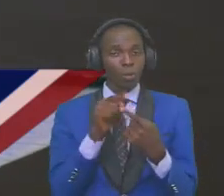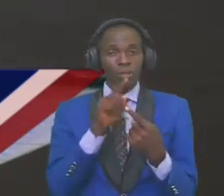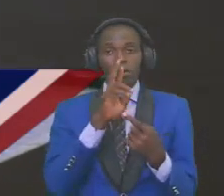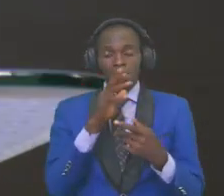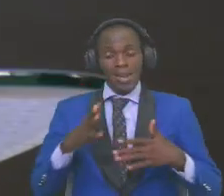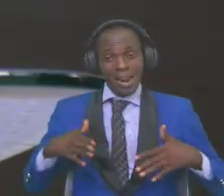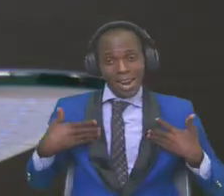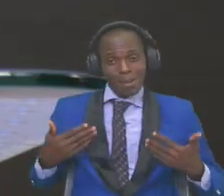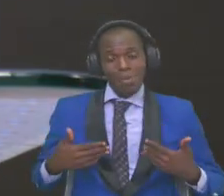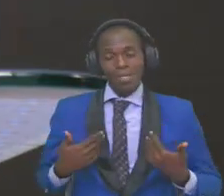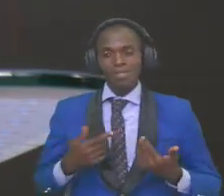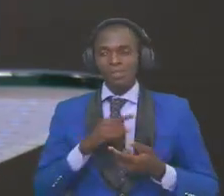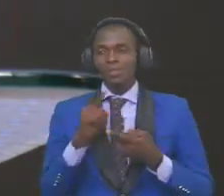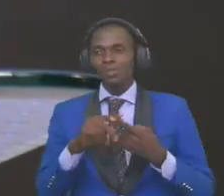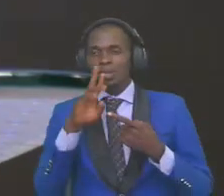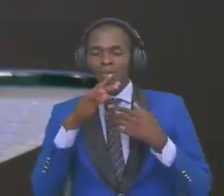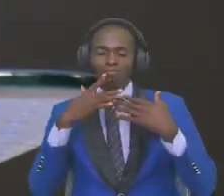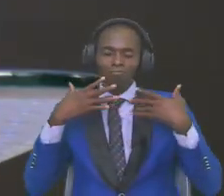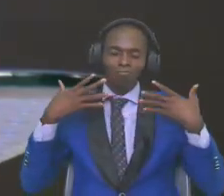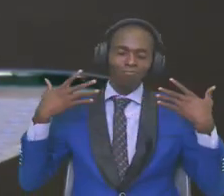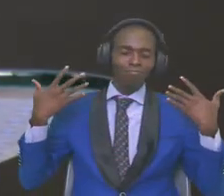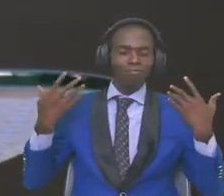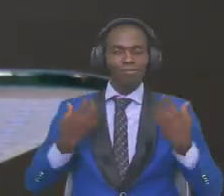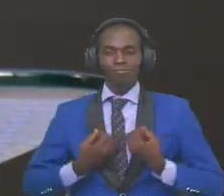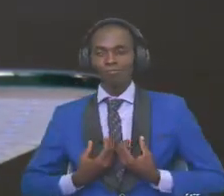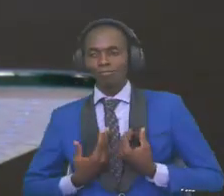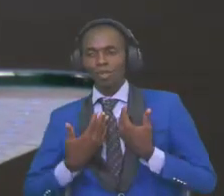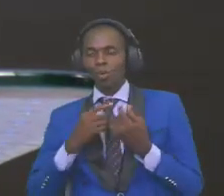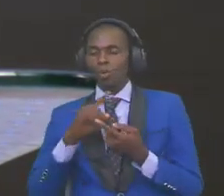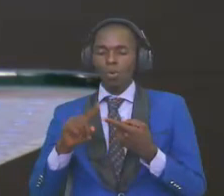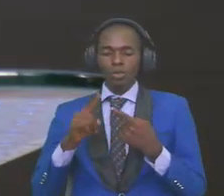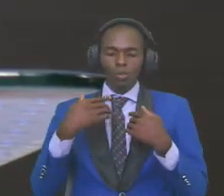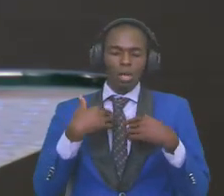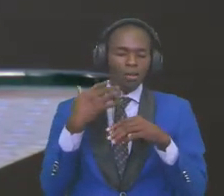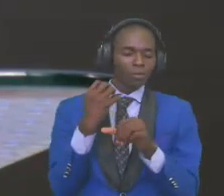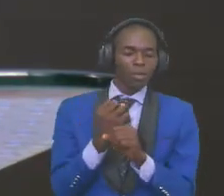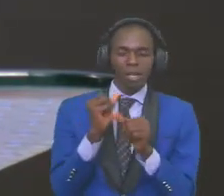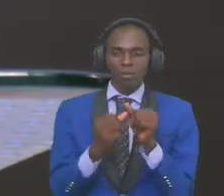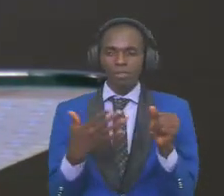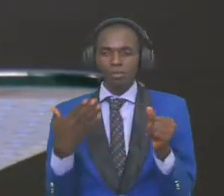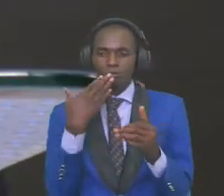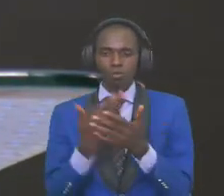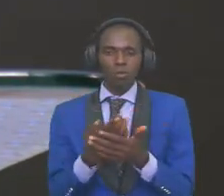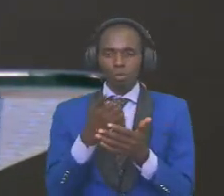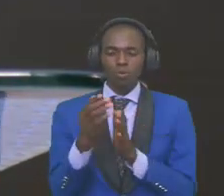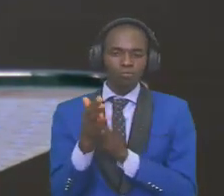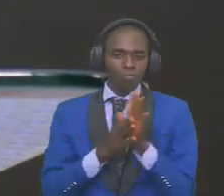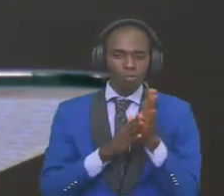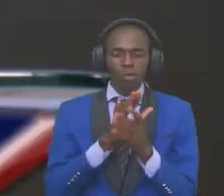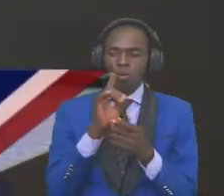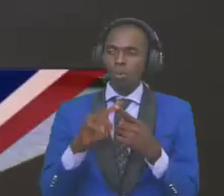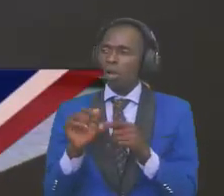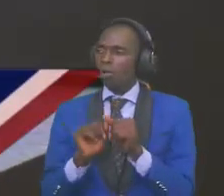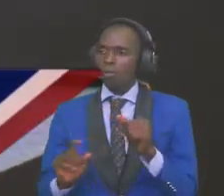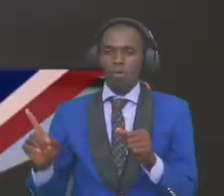you are excited, when everything goes your way, when everybody is pumping you up, when everybody appreciates